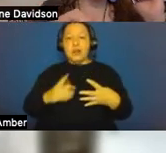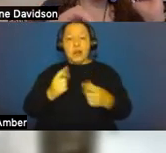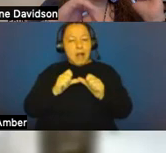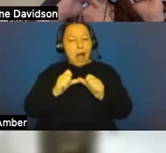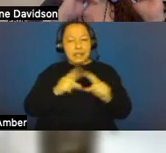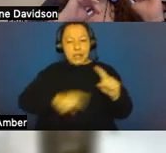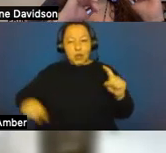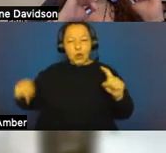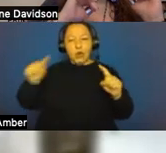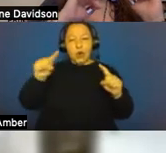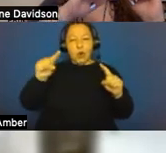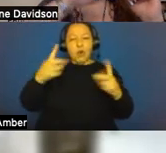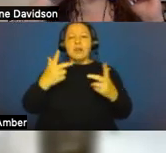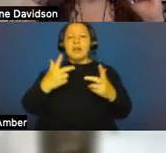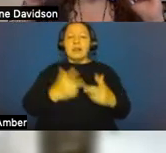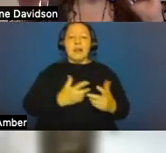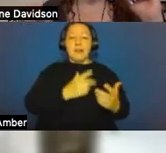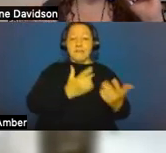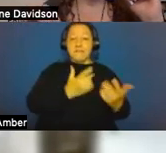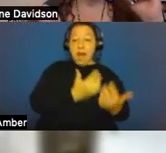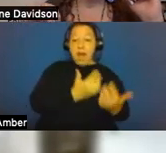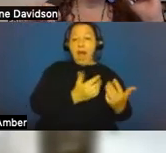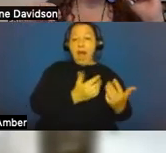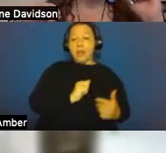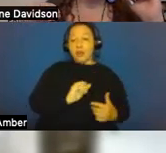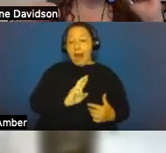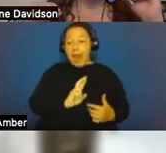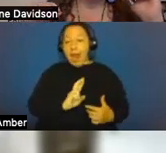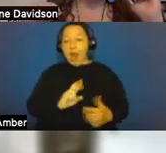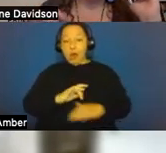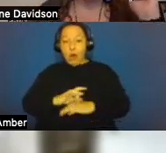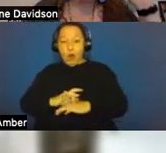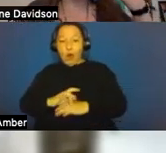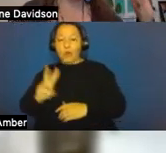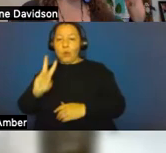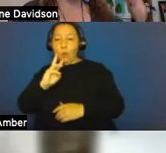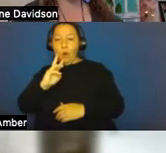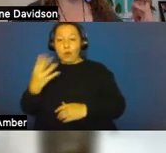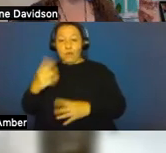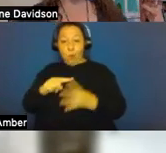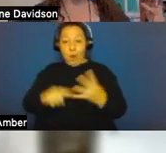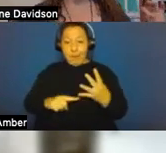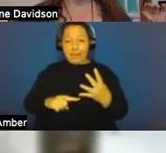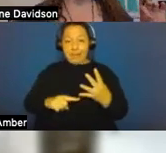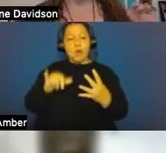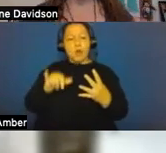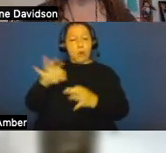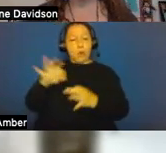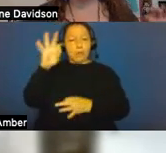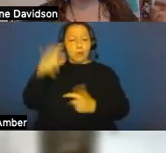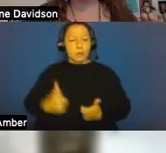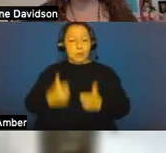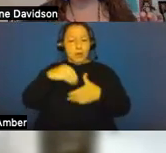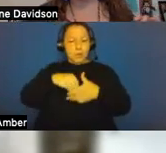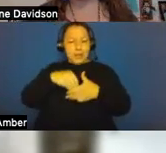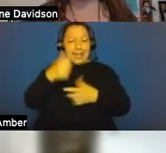air, earth, water, and those move. So the spirits who live in those elements are here